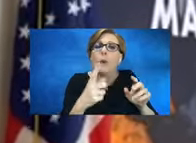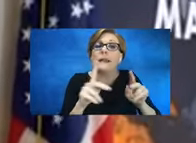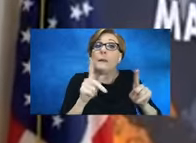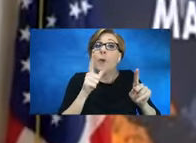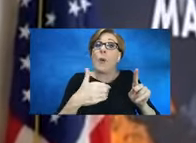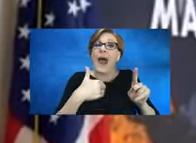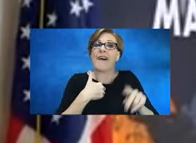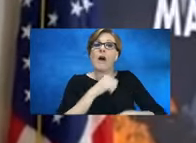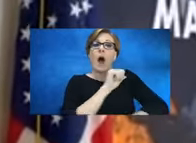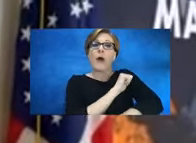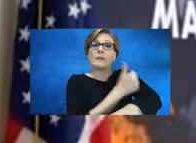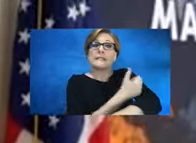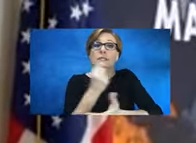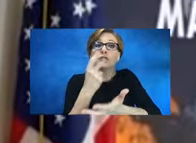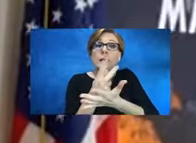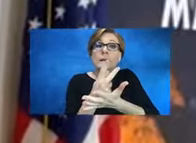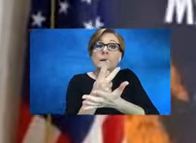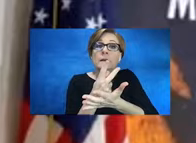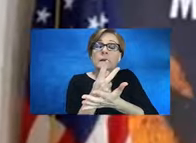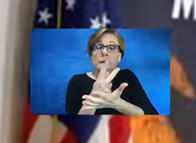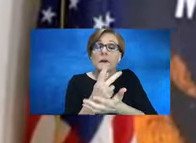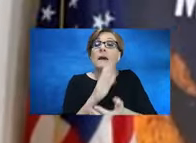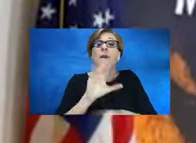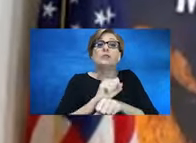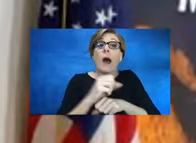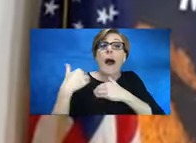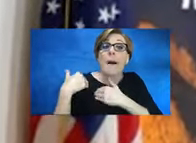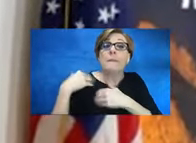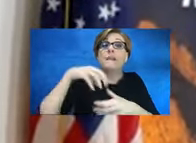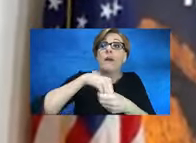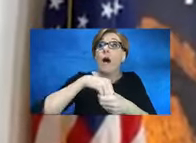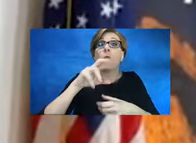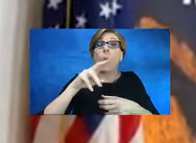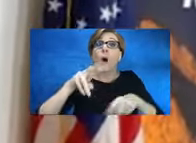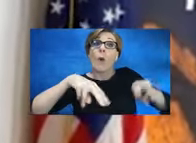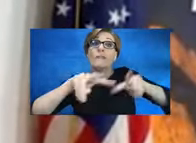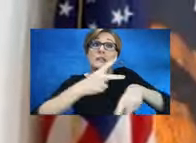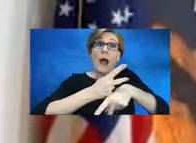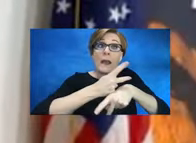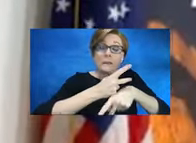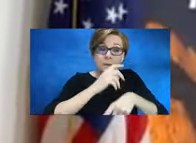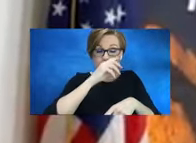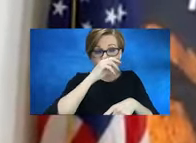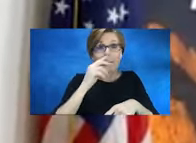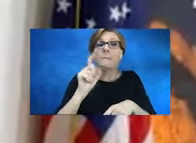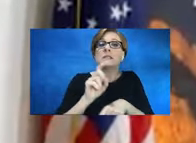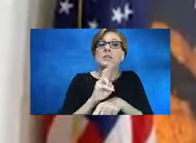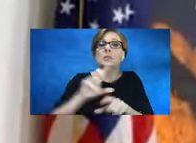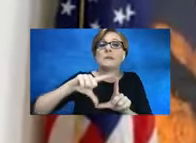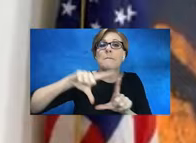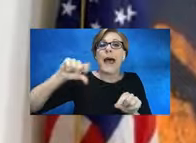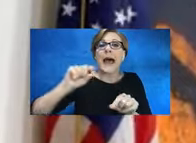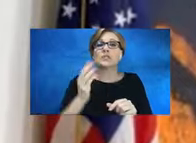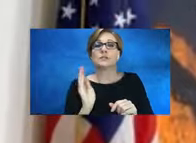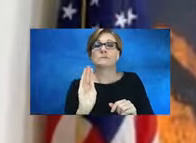So if they have a job responsibility or direct oversight within the room, they can enter. But then we have this badge access system that